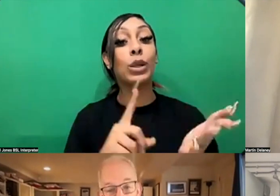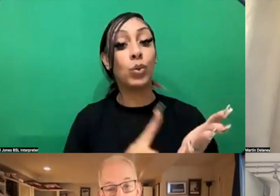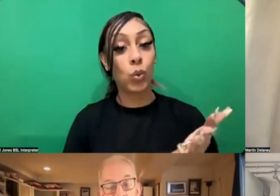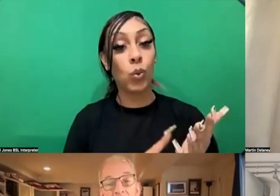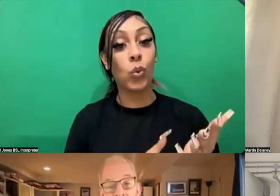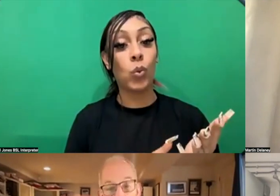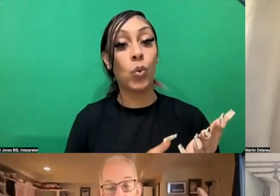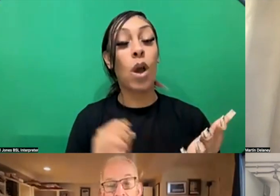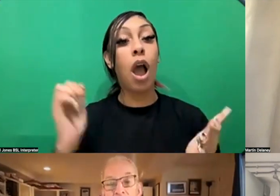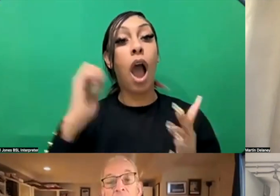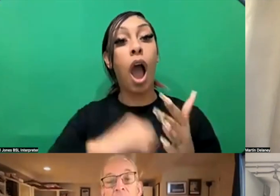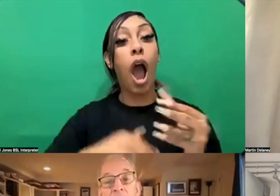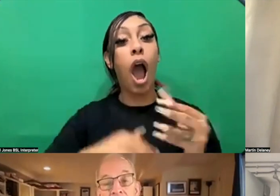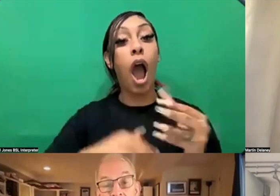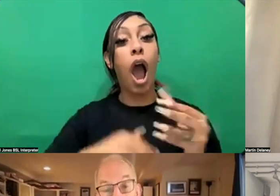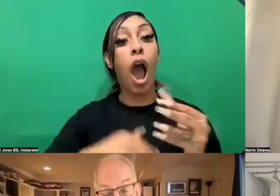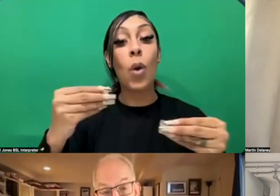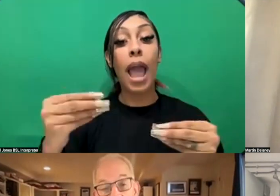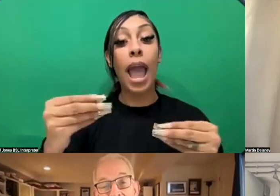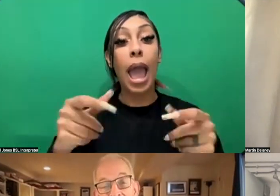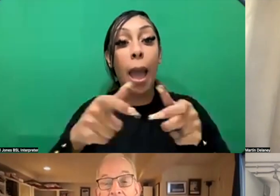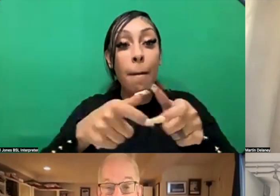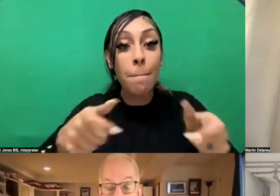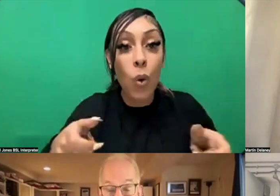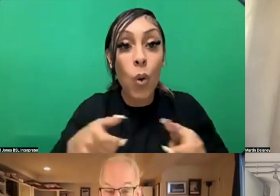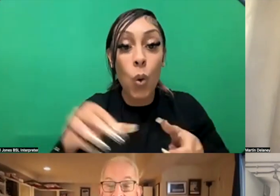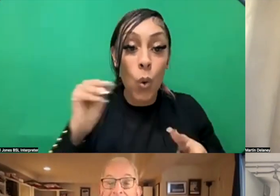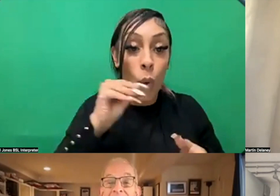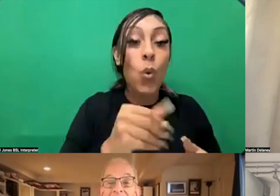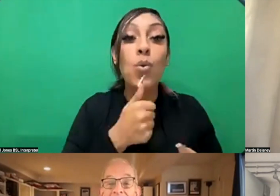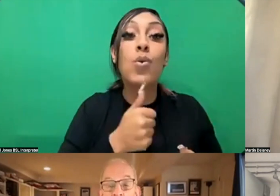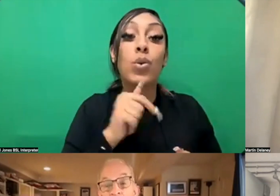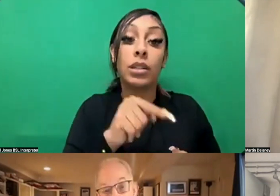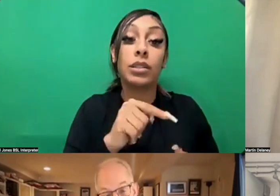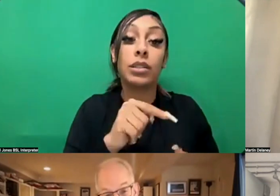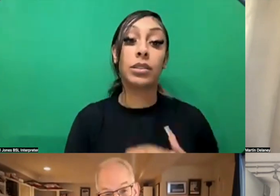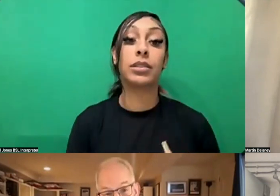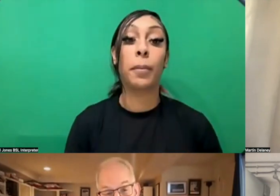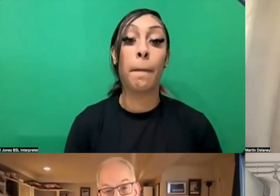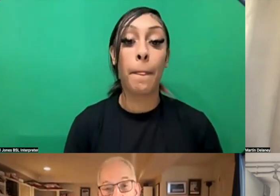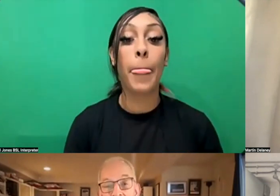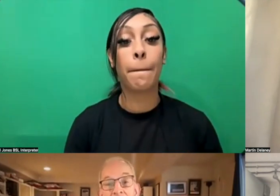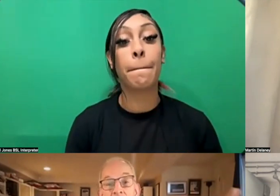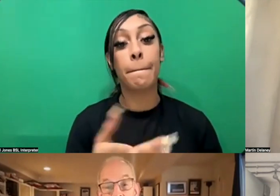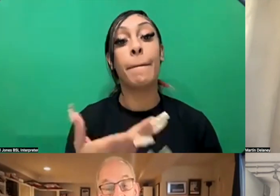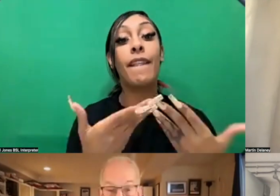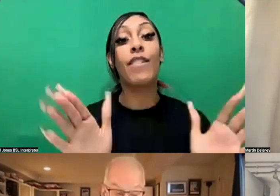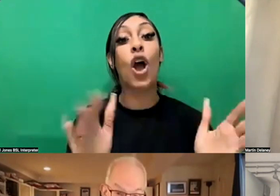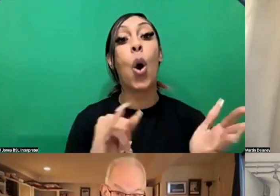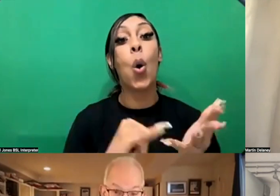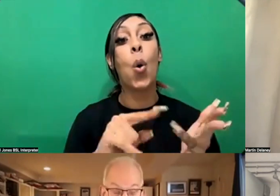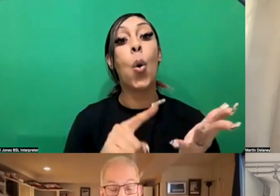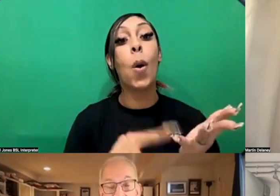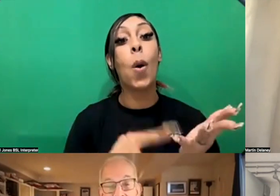hardware boards and their software. I used that, and then ultimately the open source software is in the Arduino